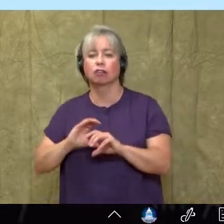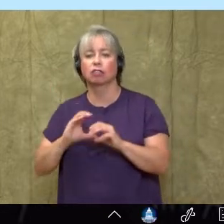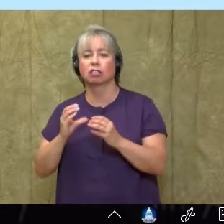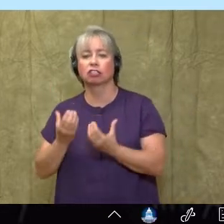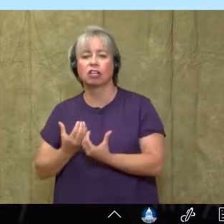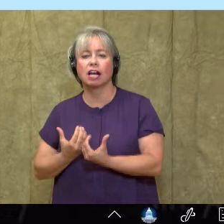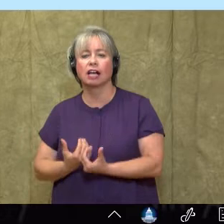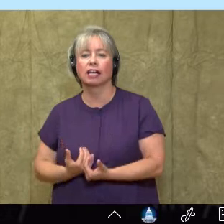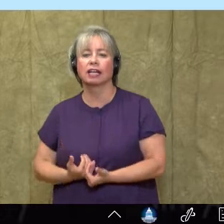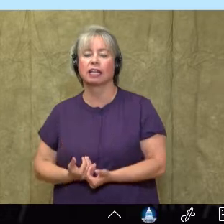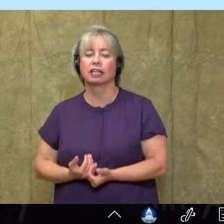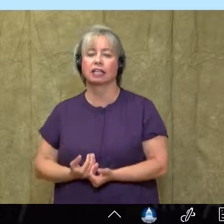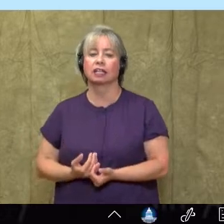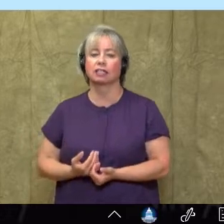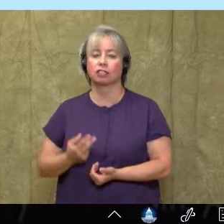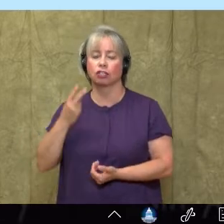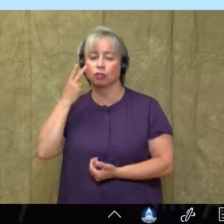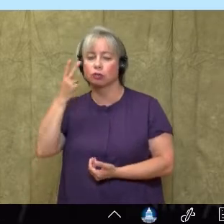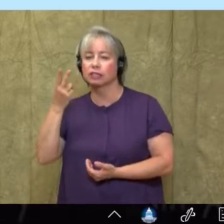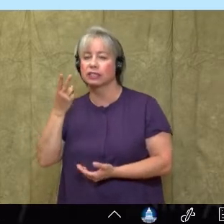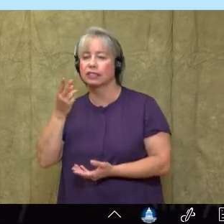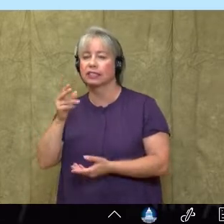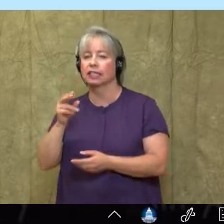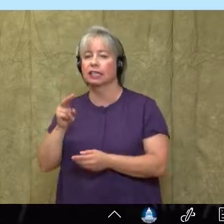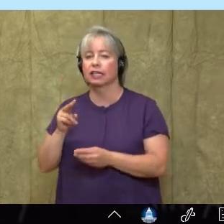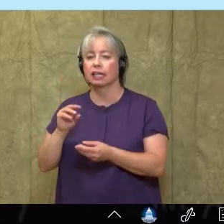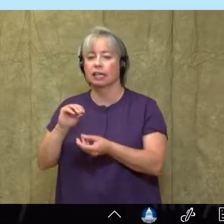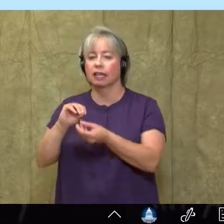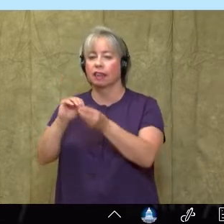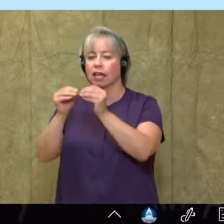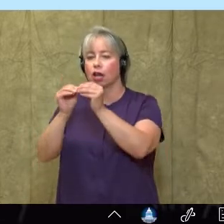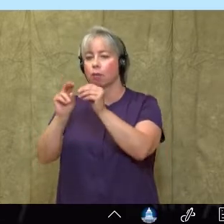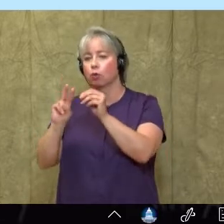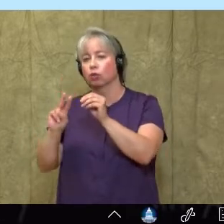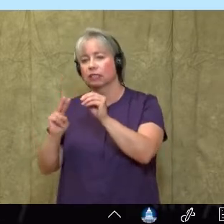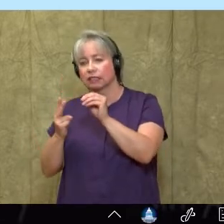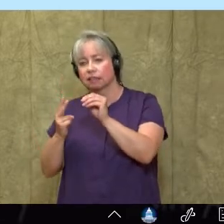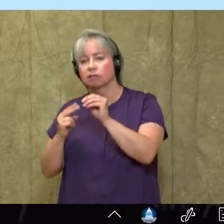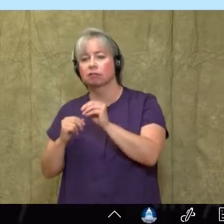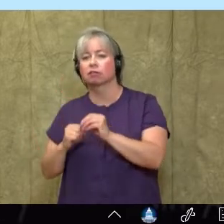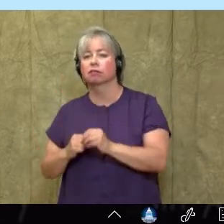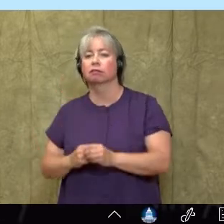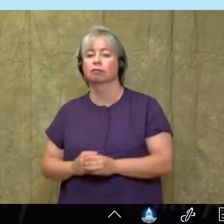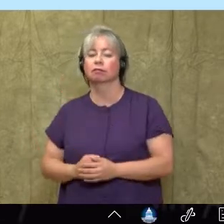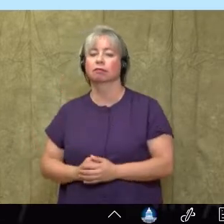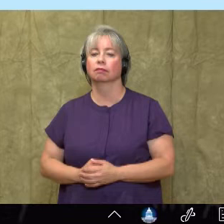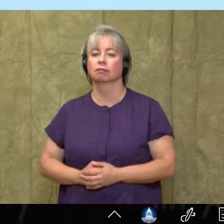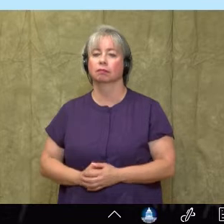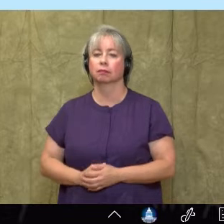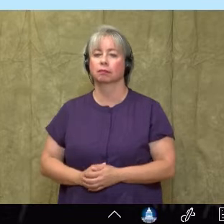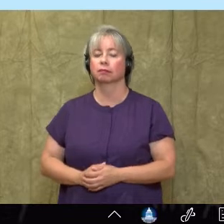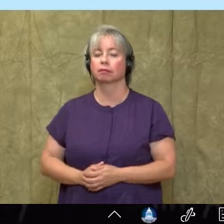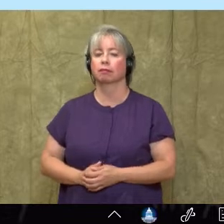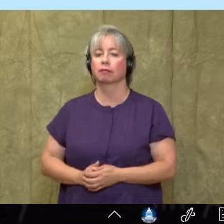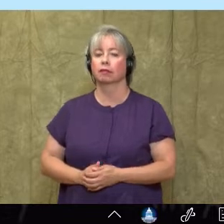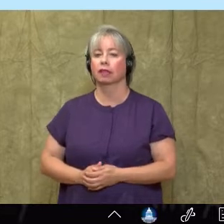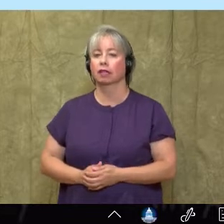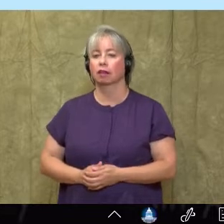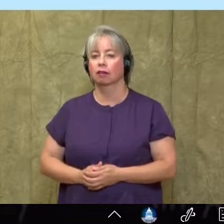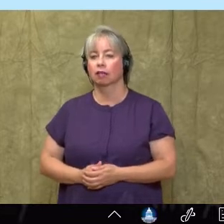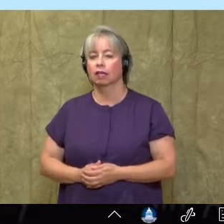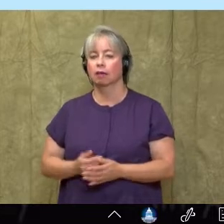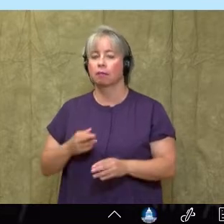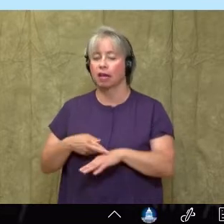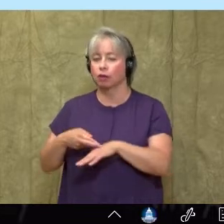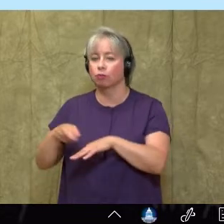a little sub number, and you go down to where, you know, it may tell you about a specific place